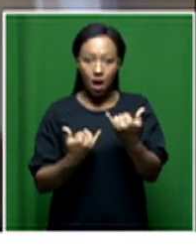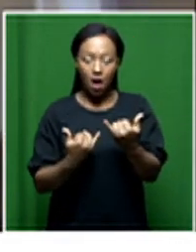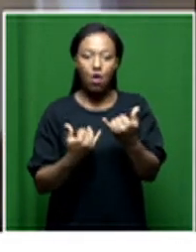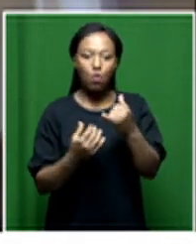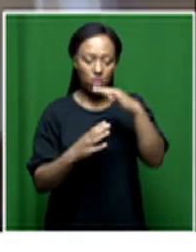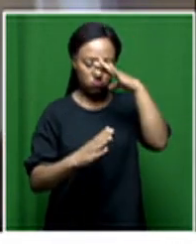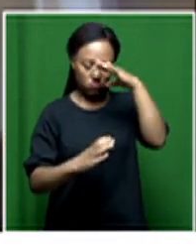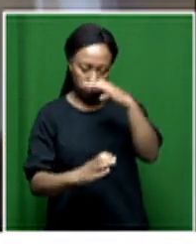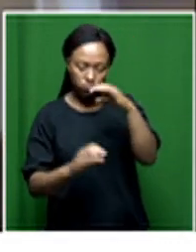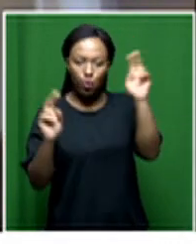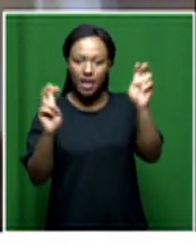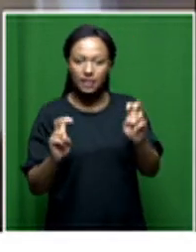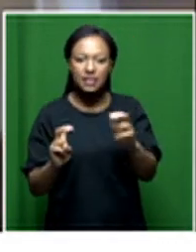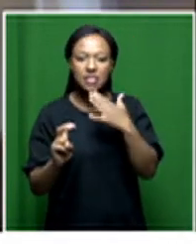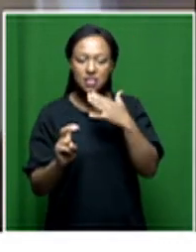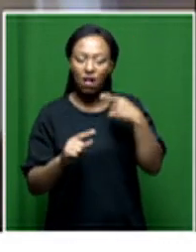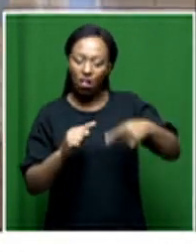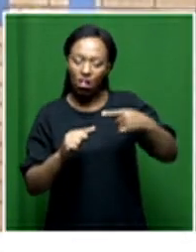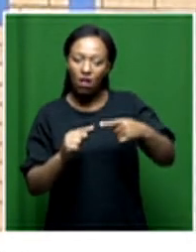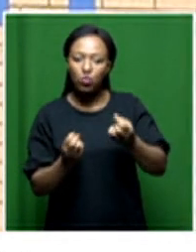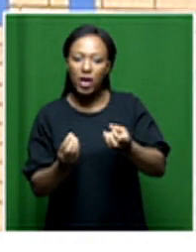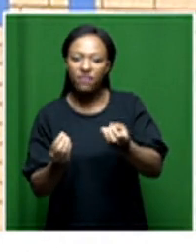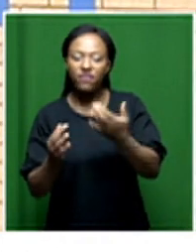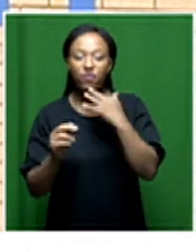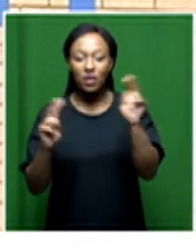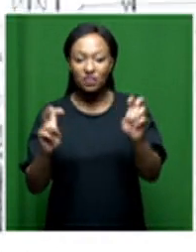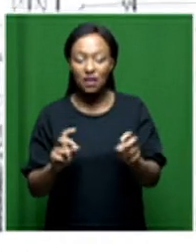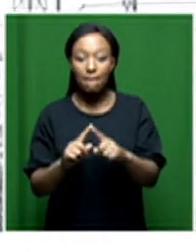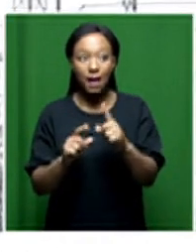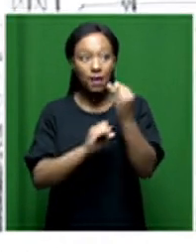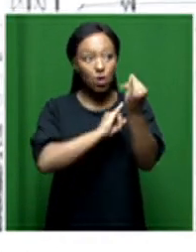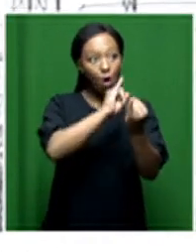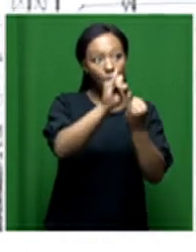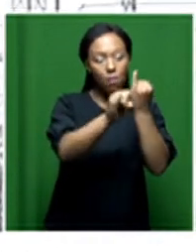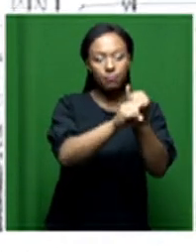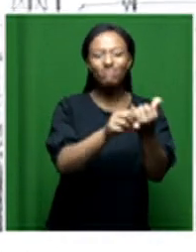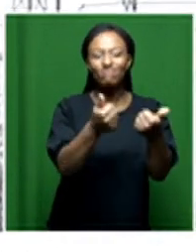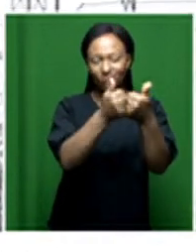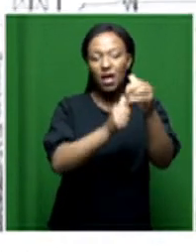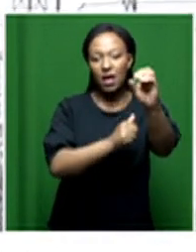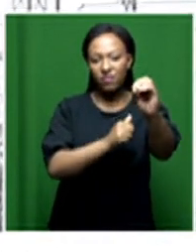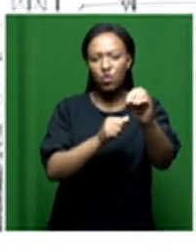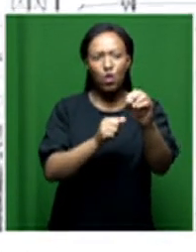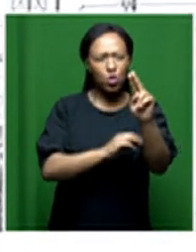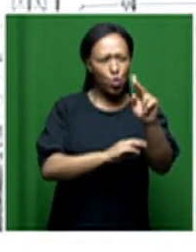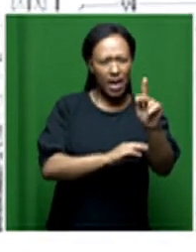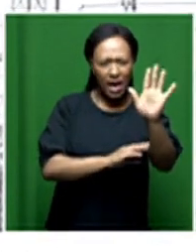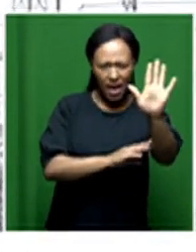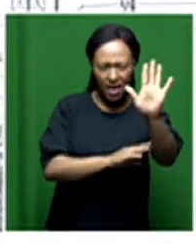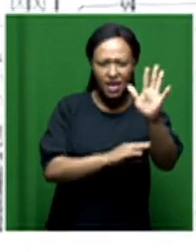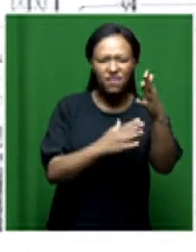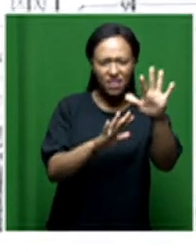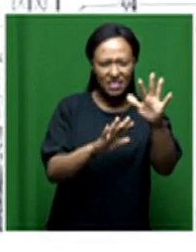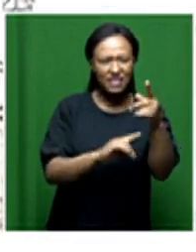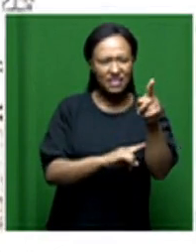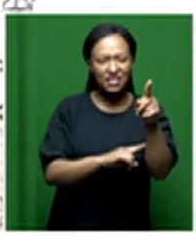decentralized electricity generation. And that's difficult globally. Mm-hmm. I think Andre mentioned in the UK when they